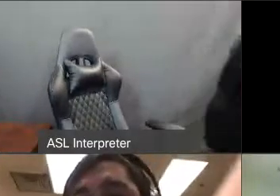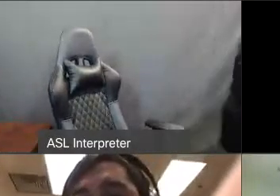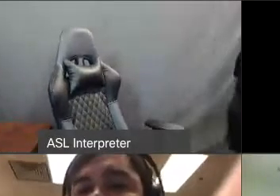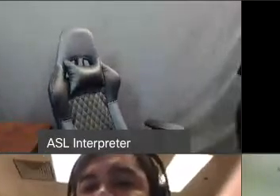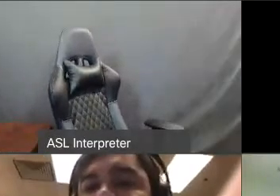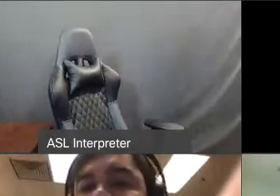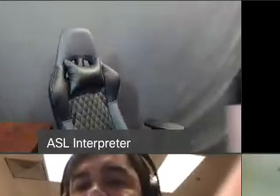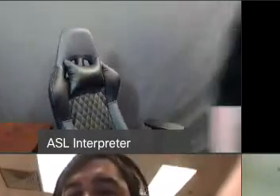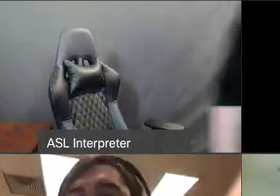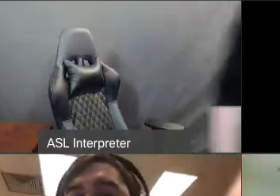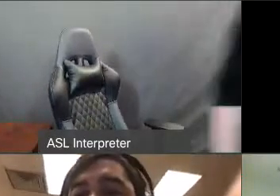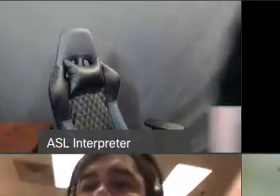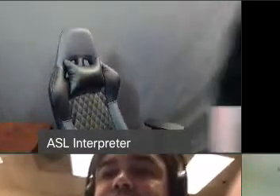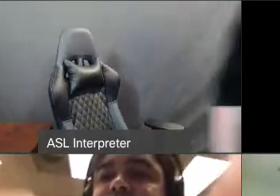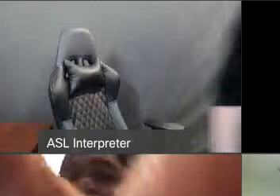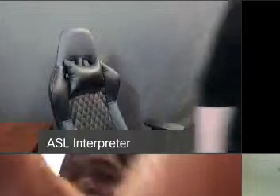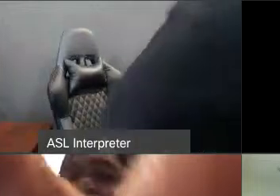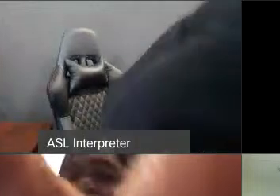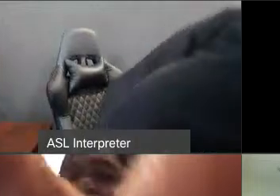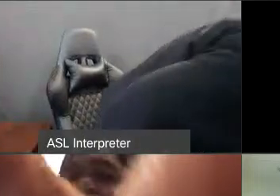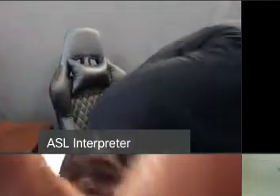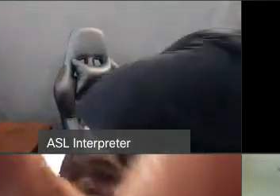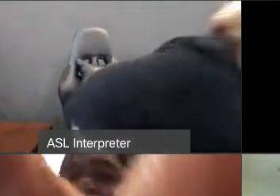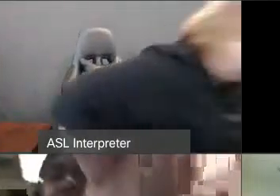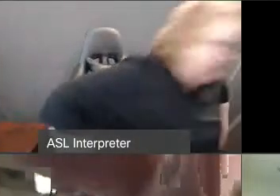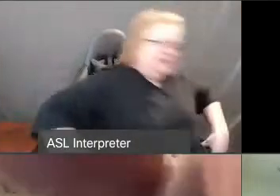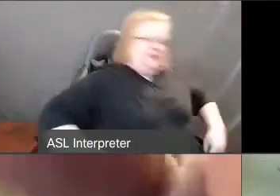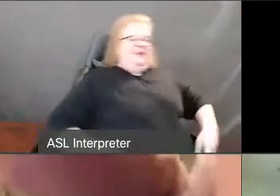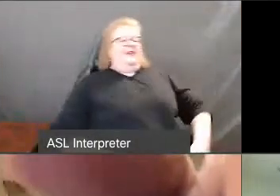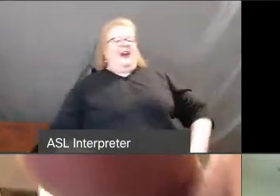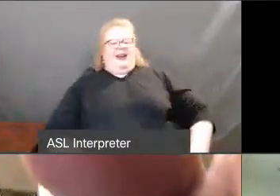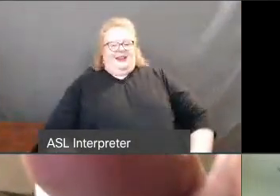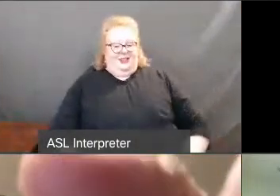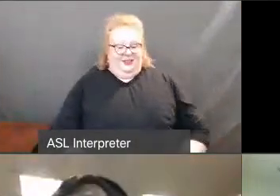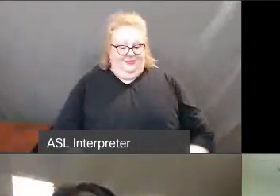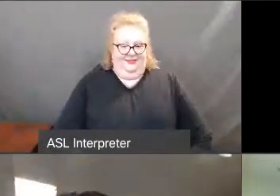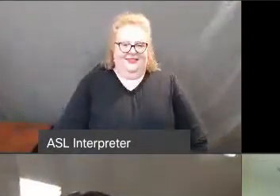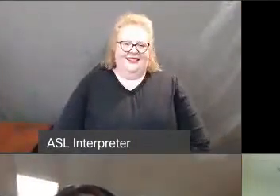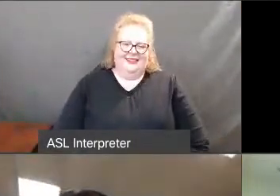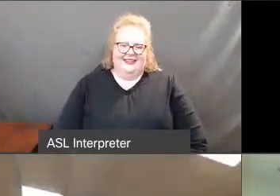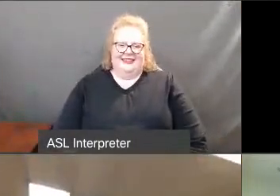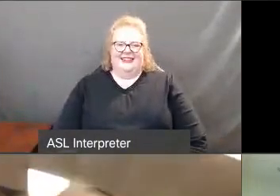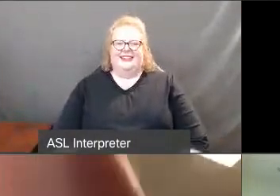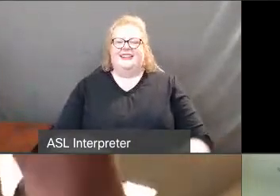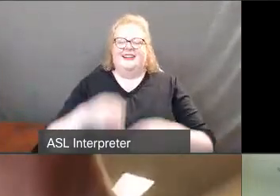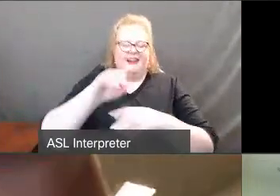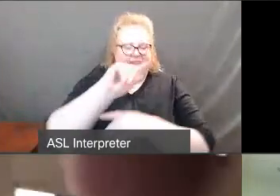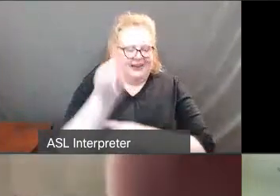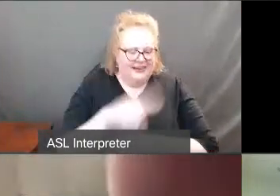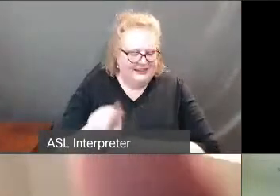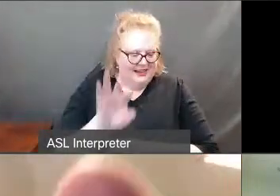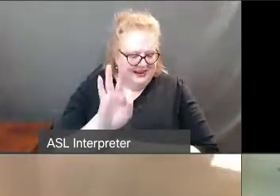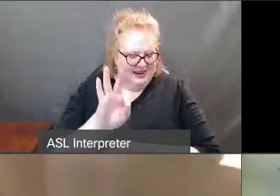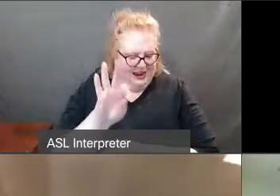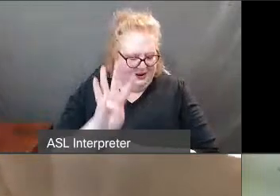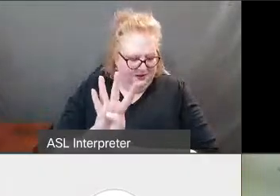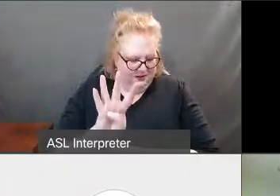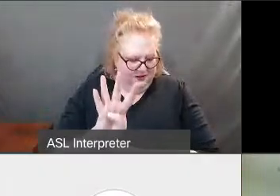much. Item number 8, file number Z